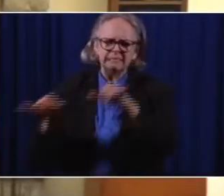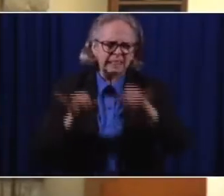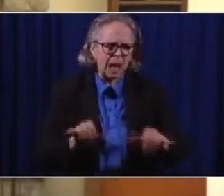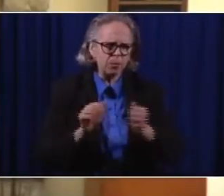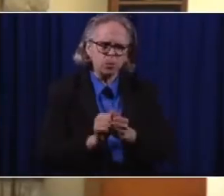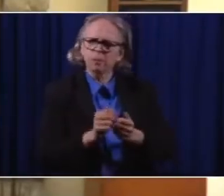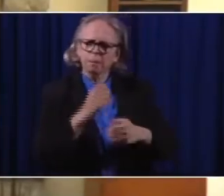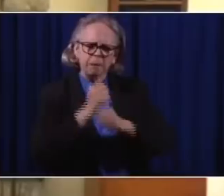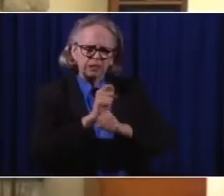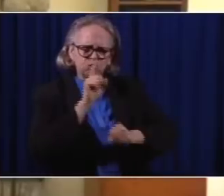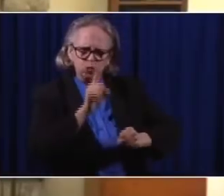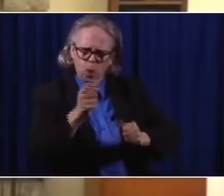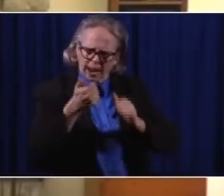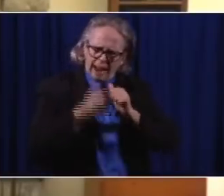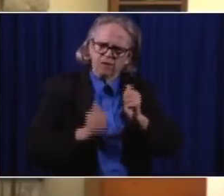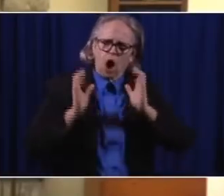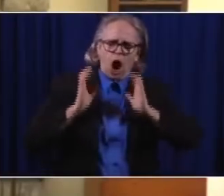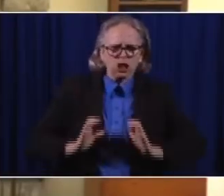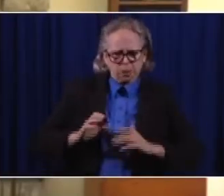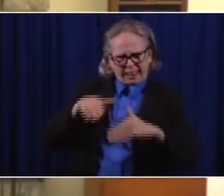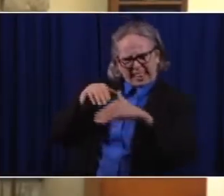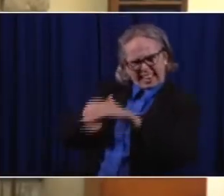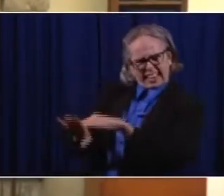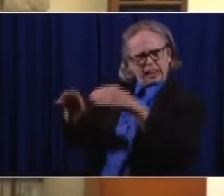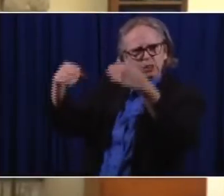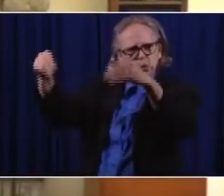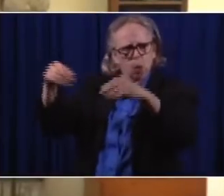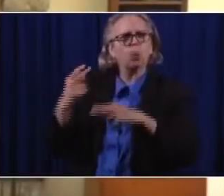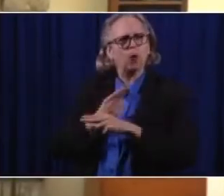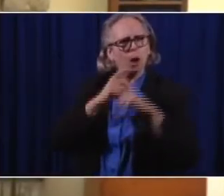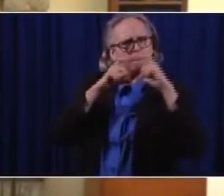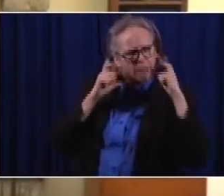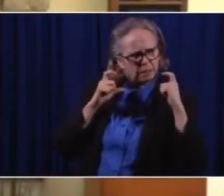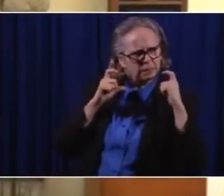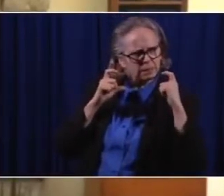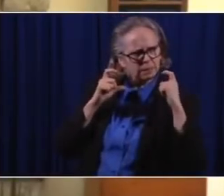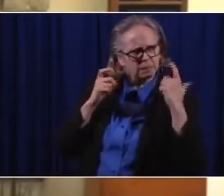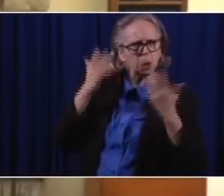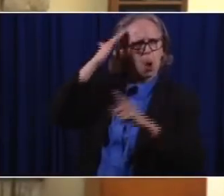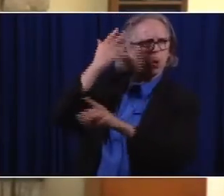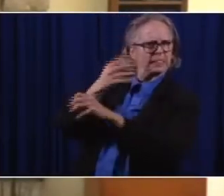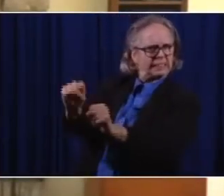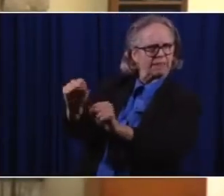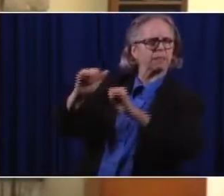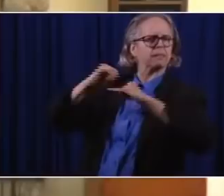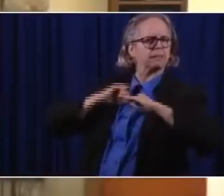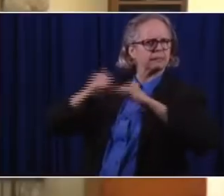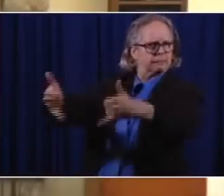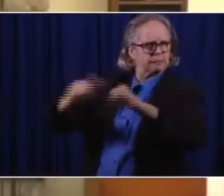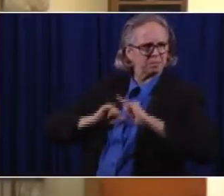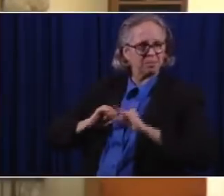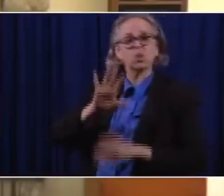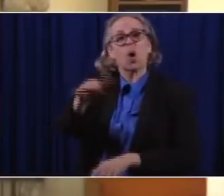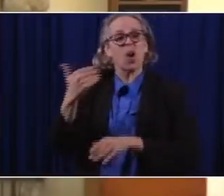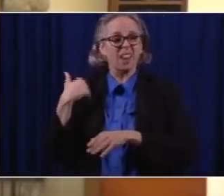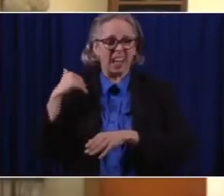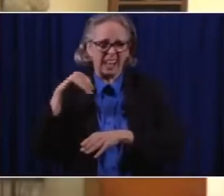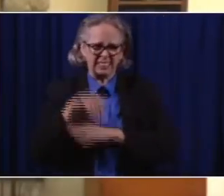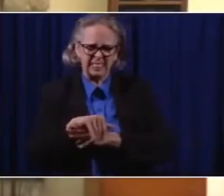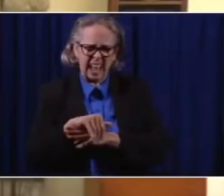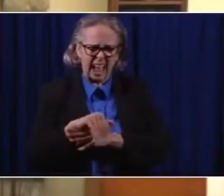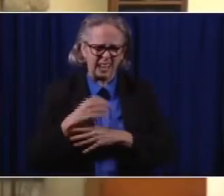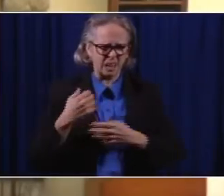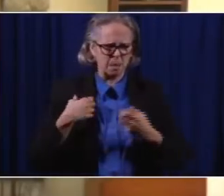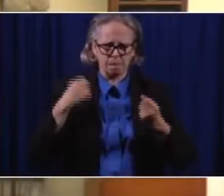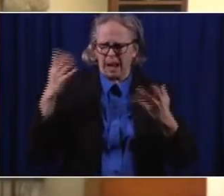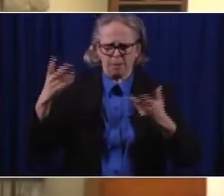is in fact wearing a mask. Now, look, I got questions during the night, text to me,